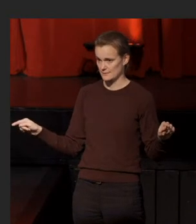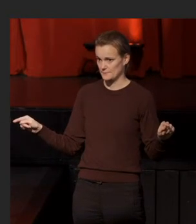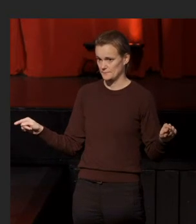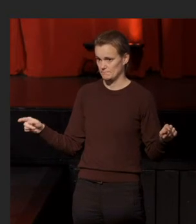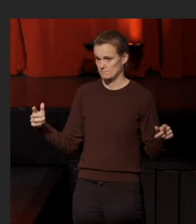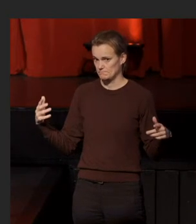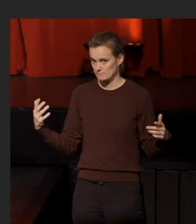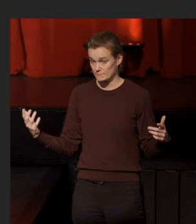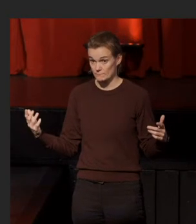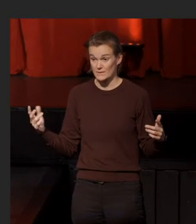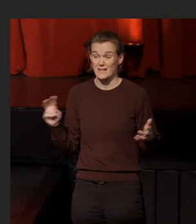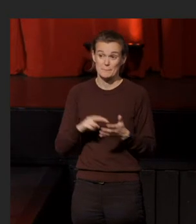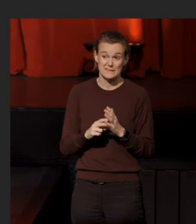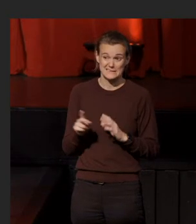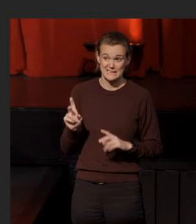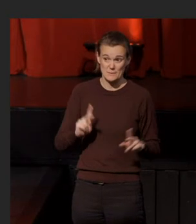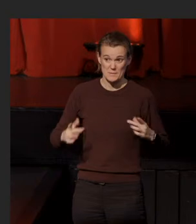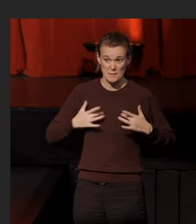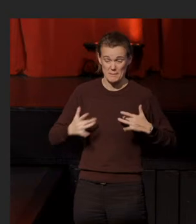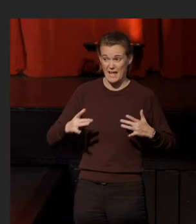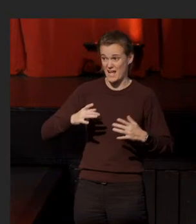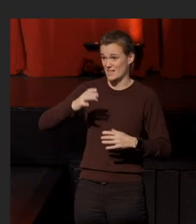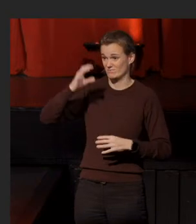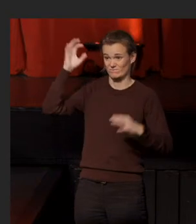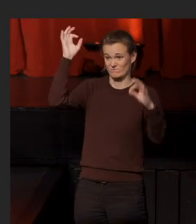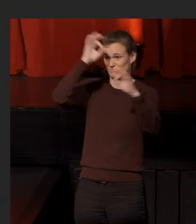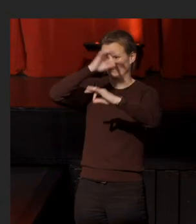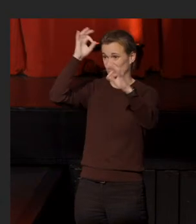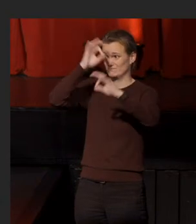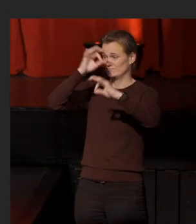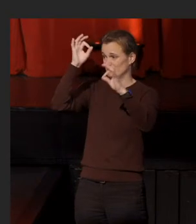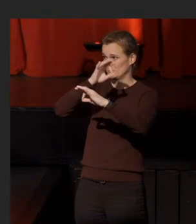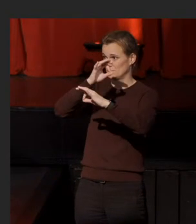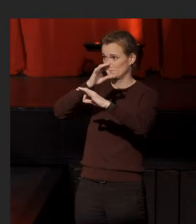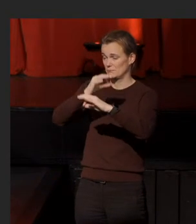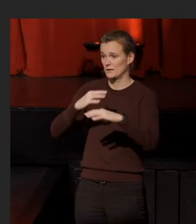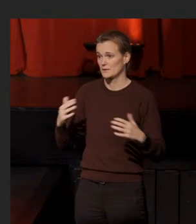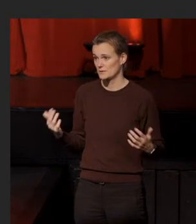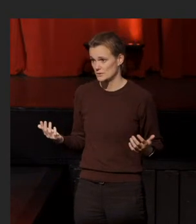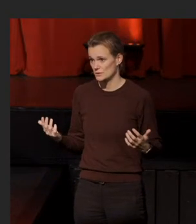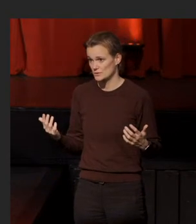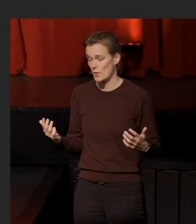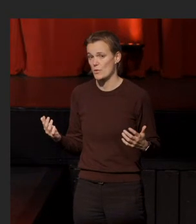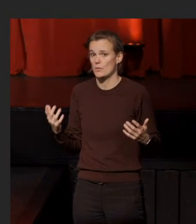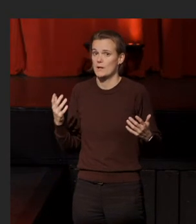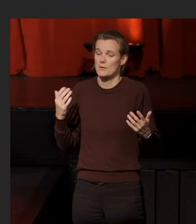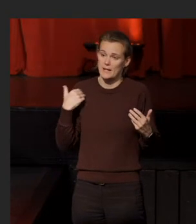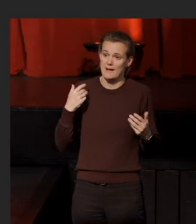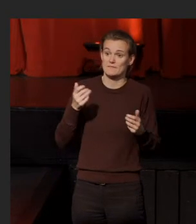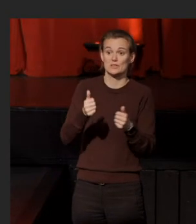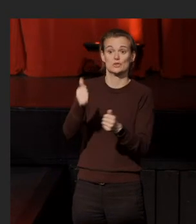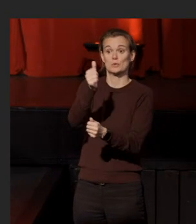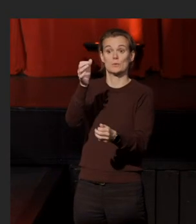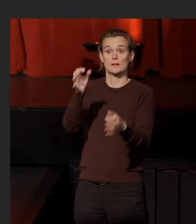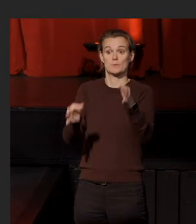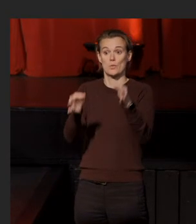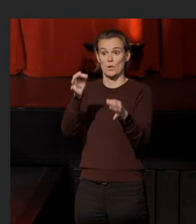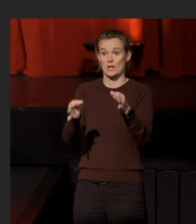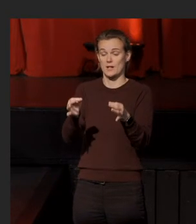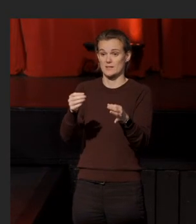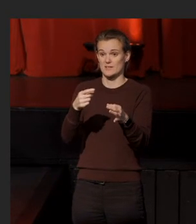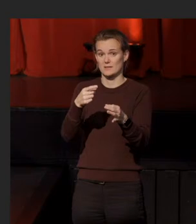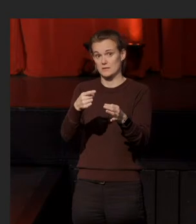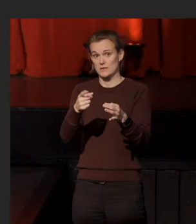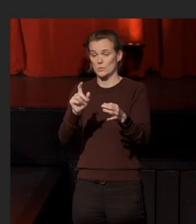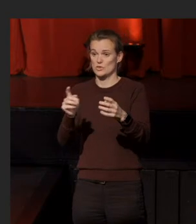that level of ignorance, when you say, if we have a bunch of unpopular Supreme Court decisions, should we just get rid of the Supreme Court? The